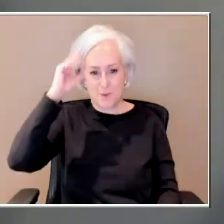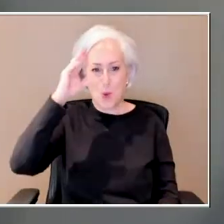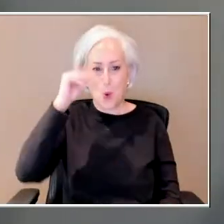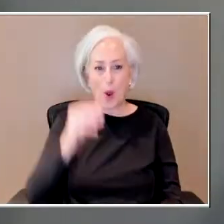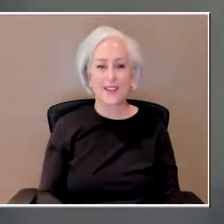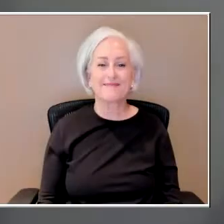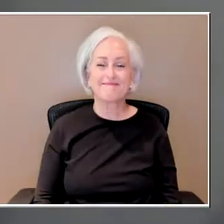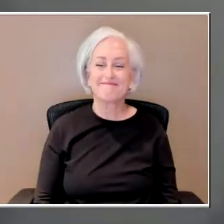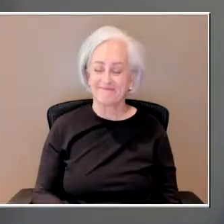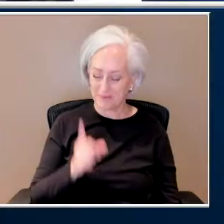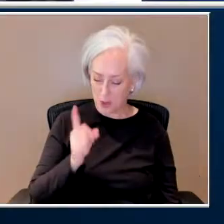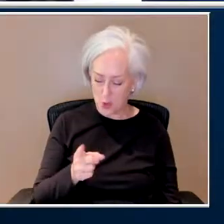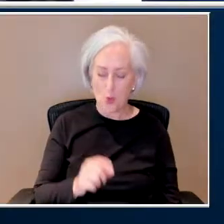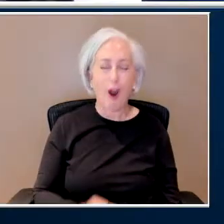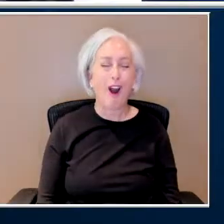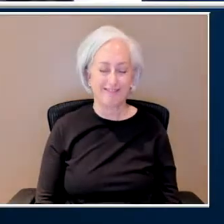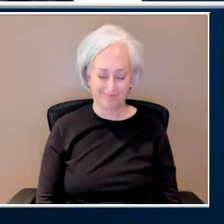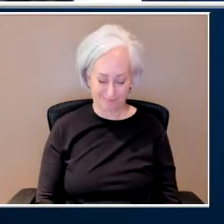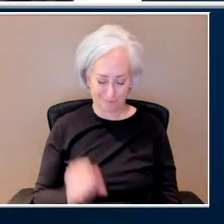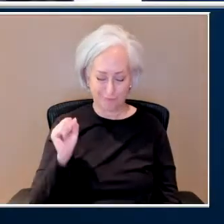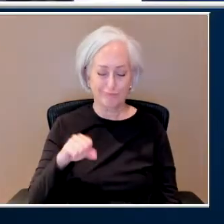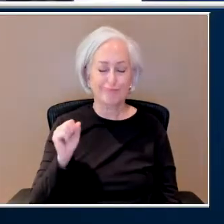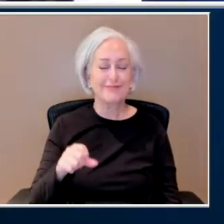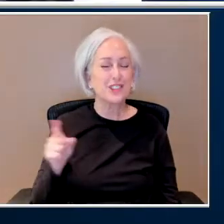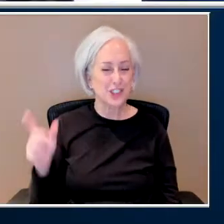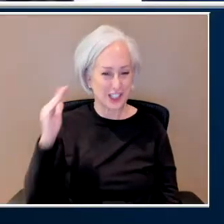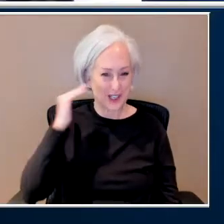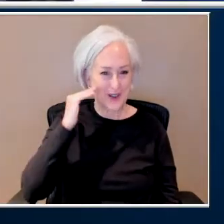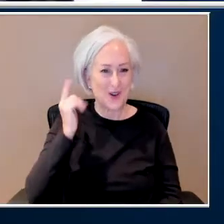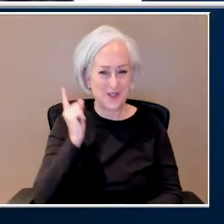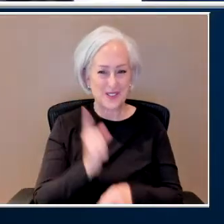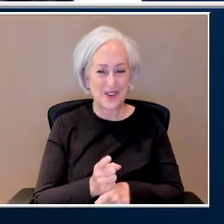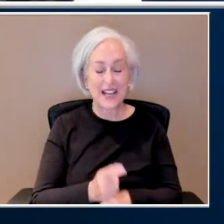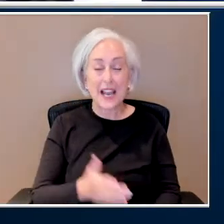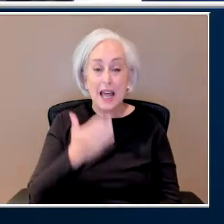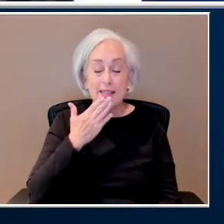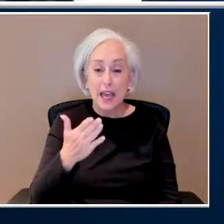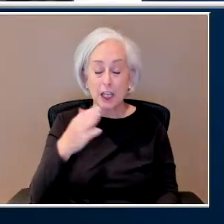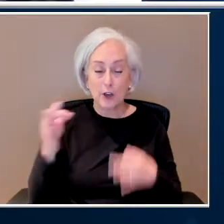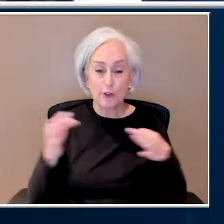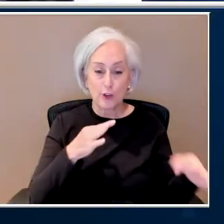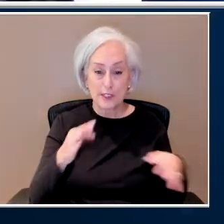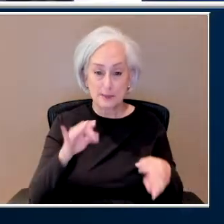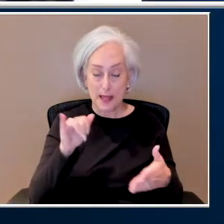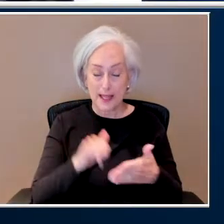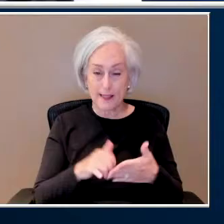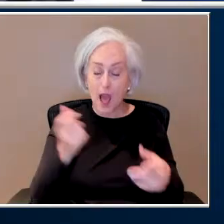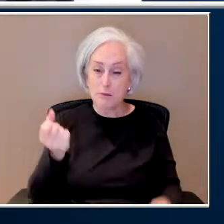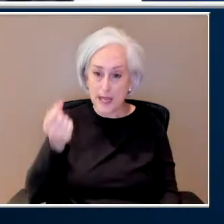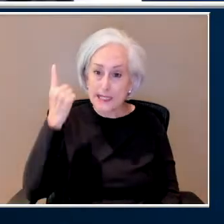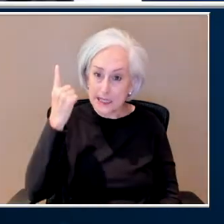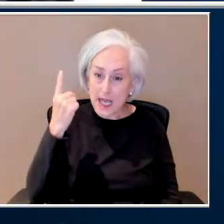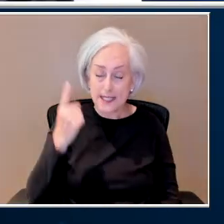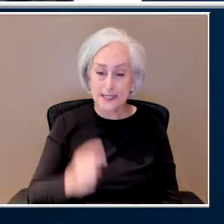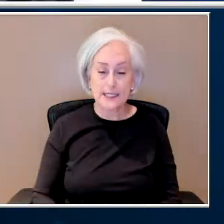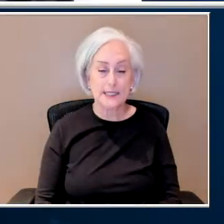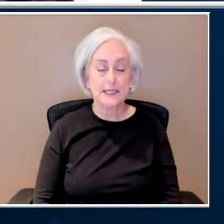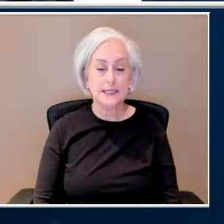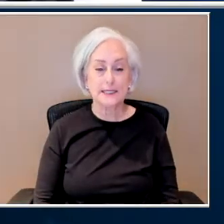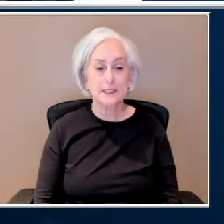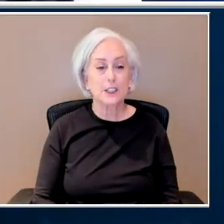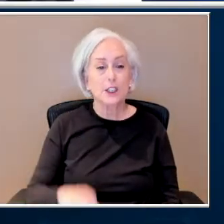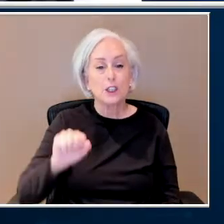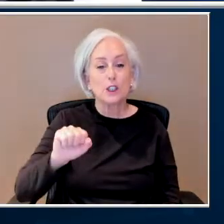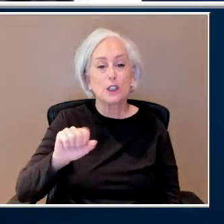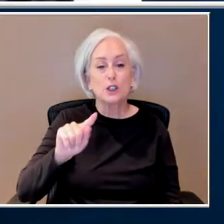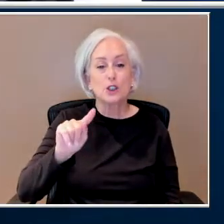are very brave. Yes, she does. Thank you for explaining that. That makes a lot of sense. Stuart wants to know,